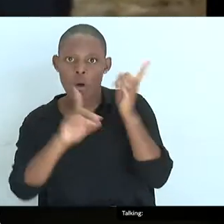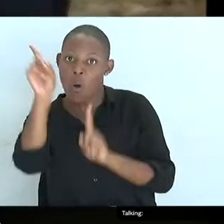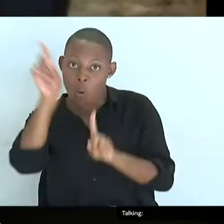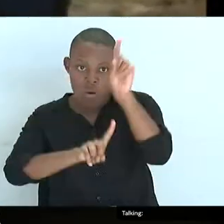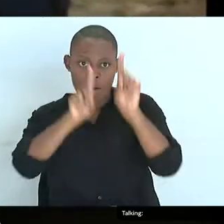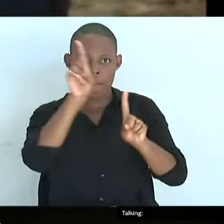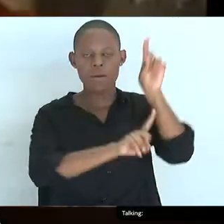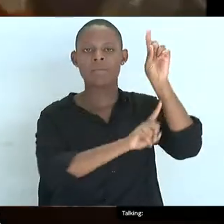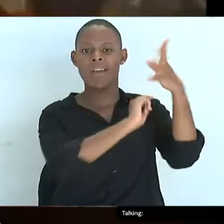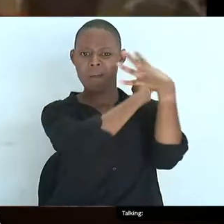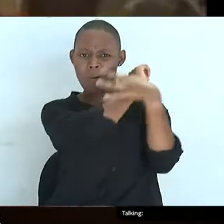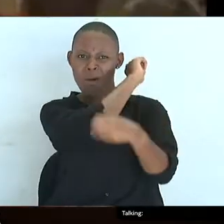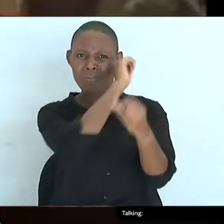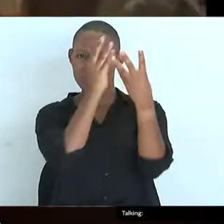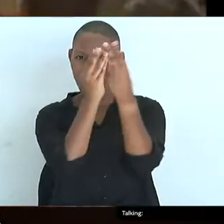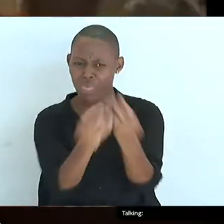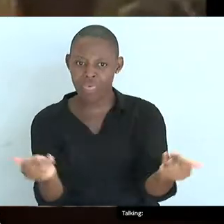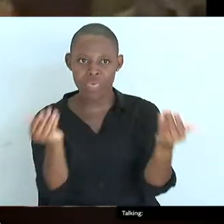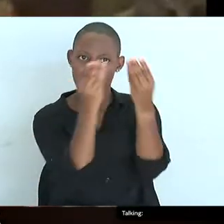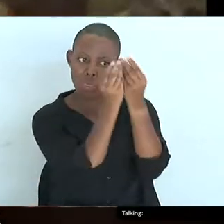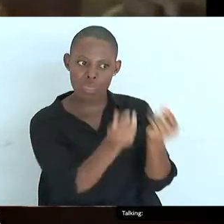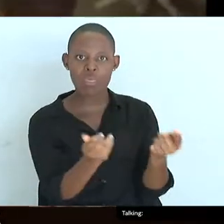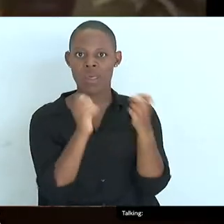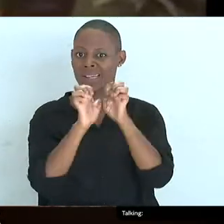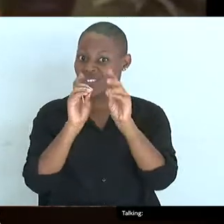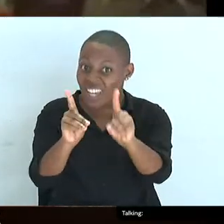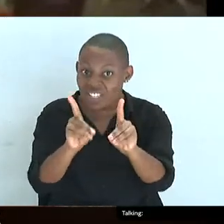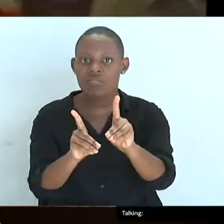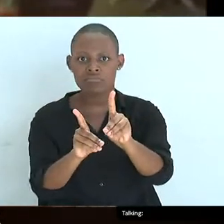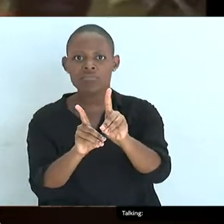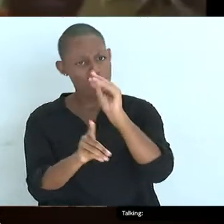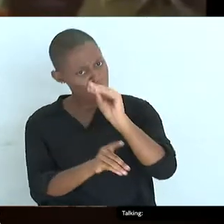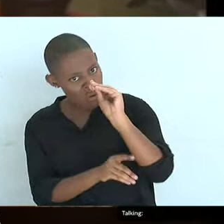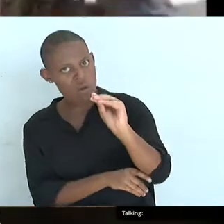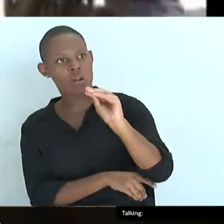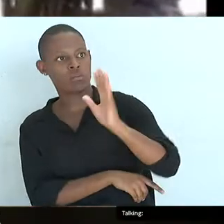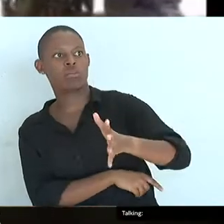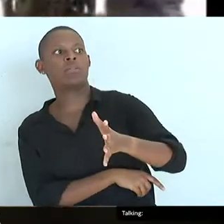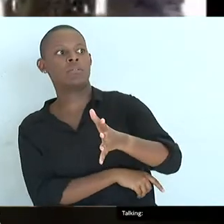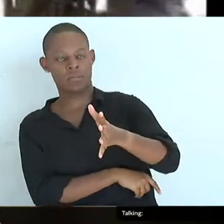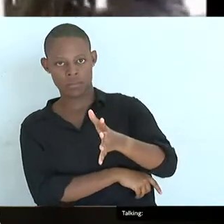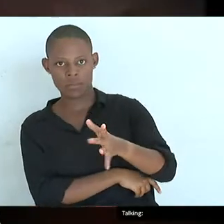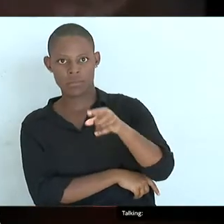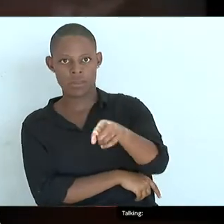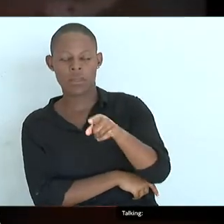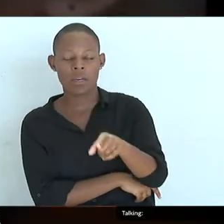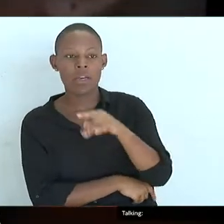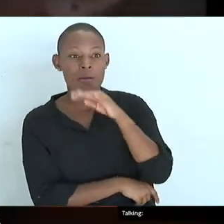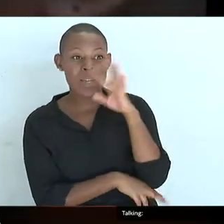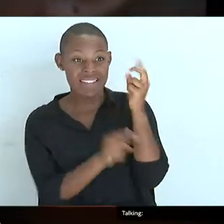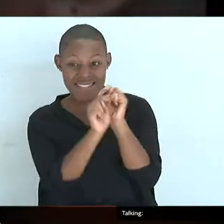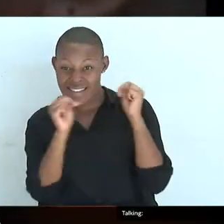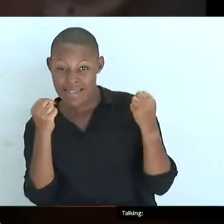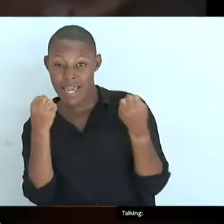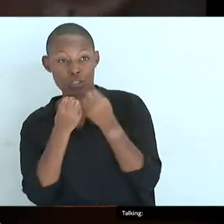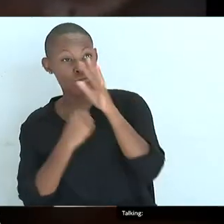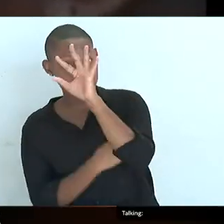poverty, unemployment, and inequality. This winning nation can ensure